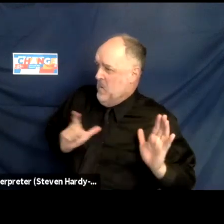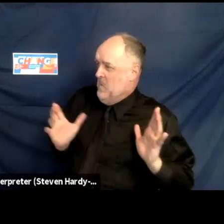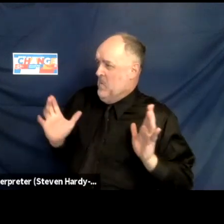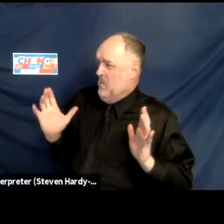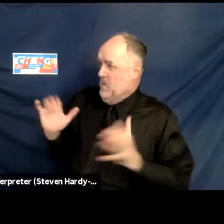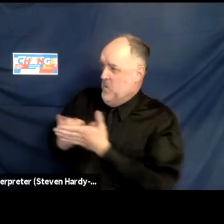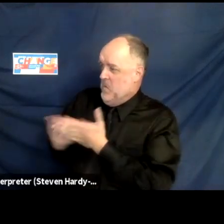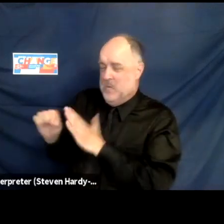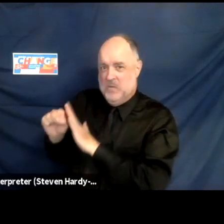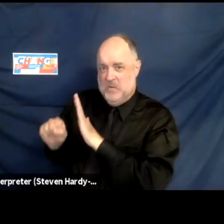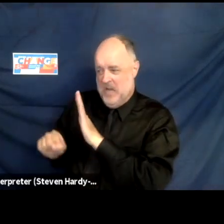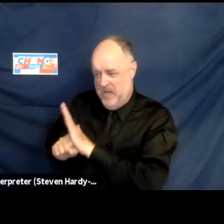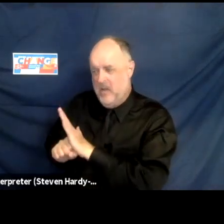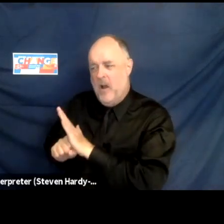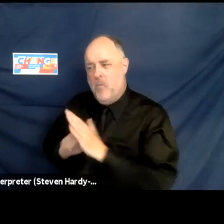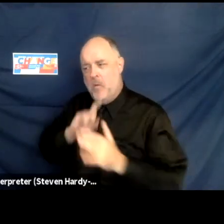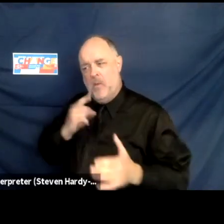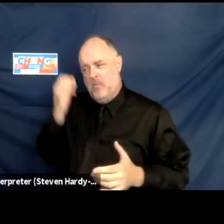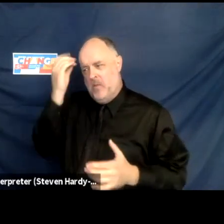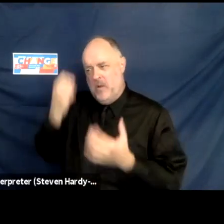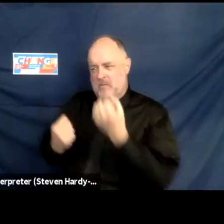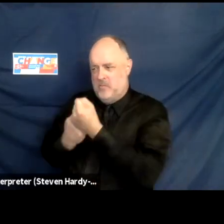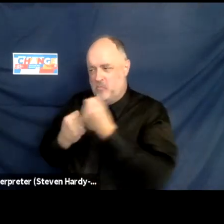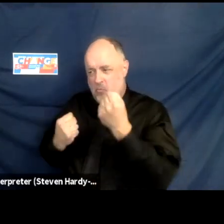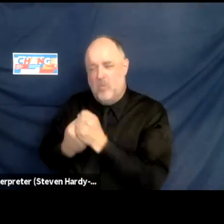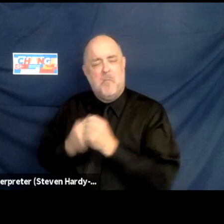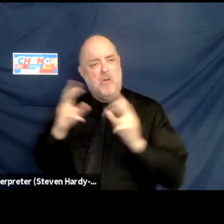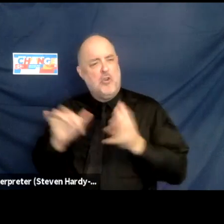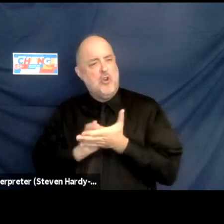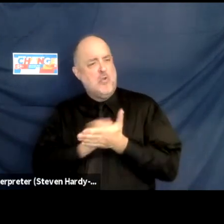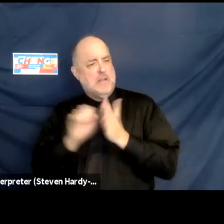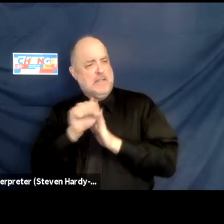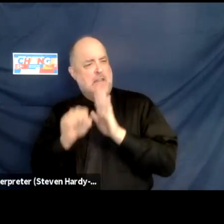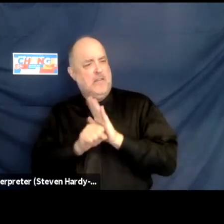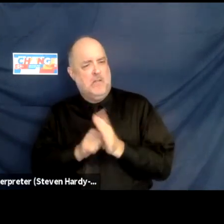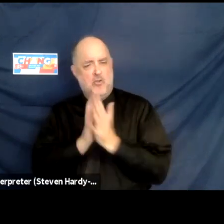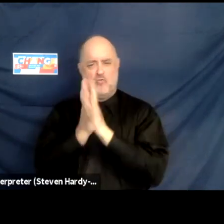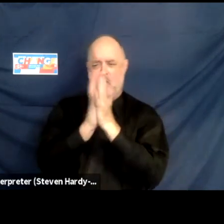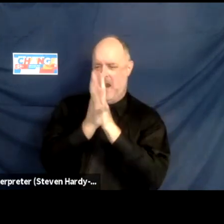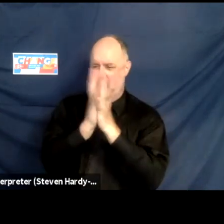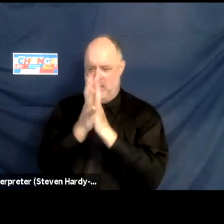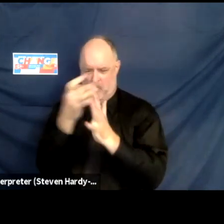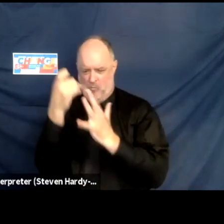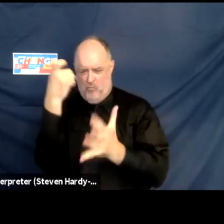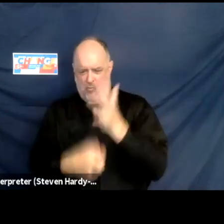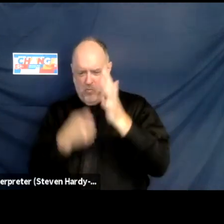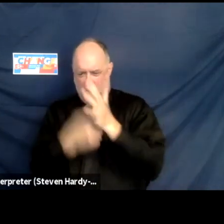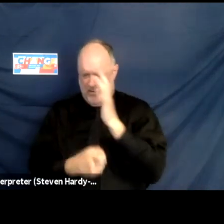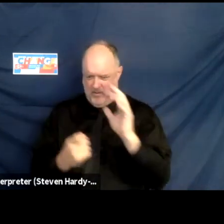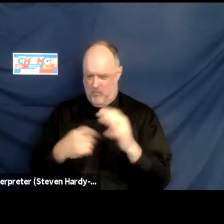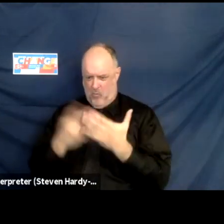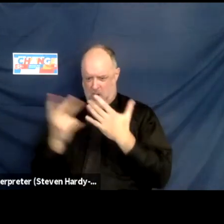York's congestion pricing program because I felt it was a good way to sort of like get two birds with